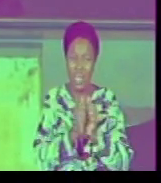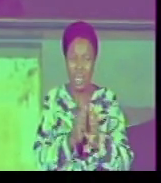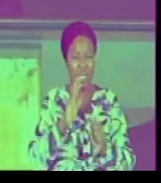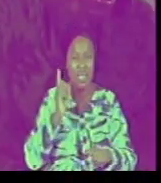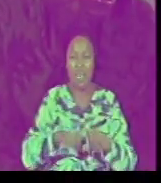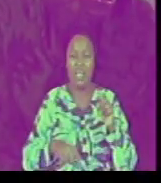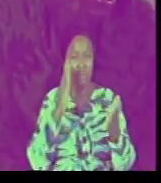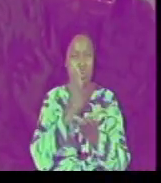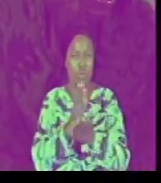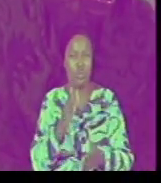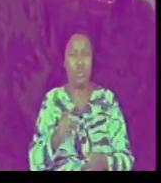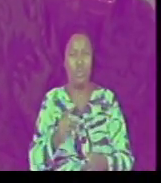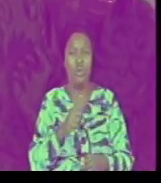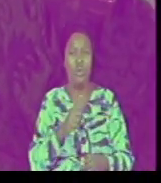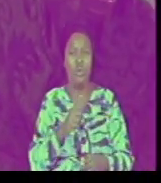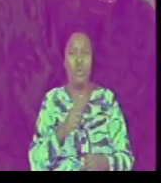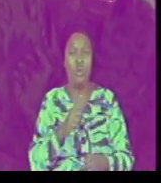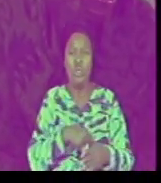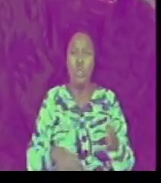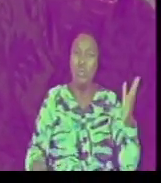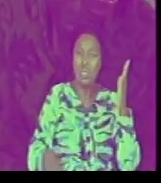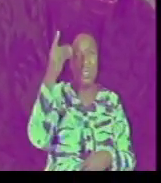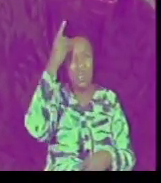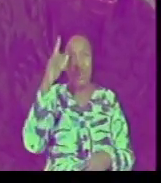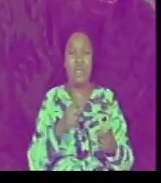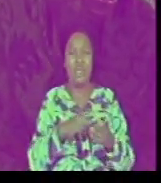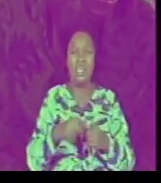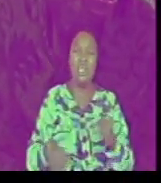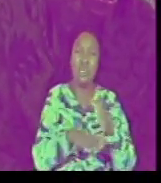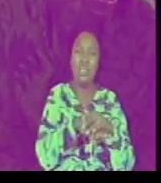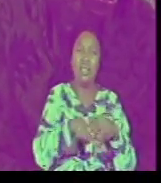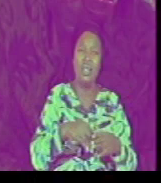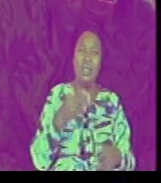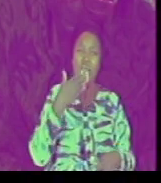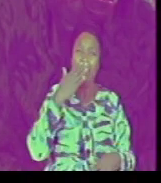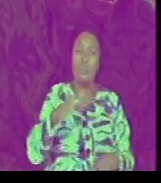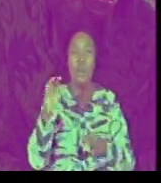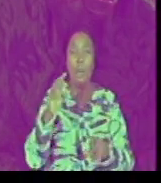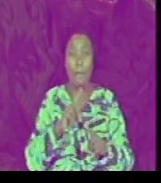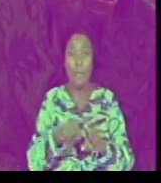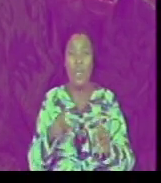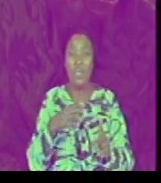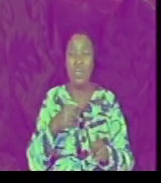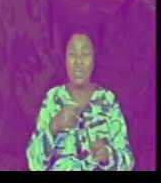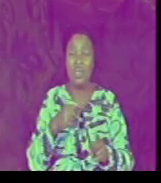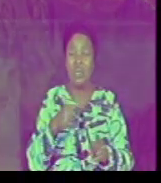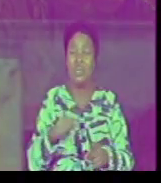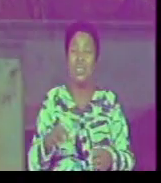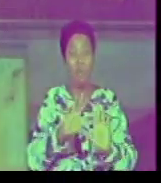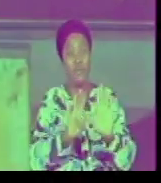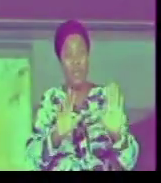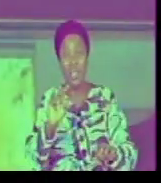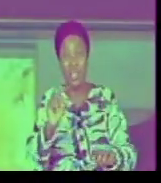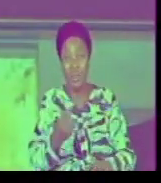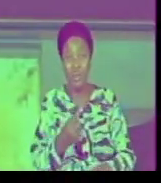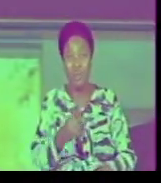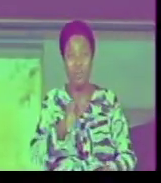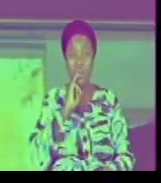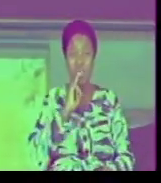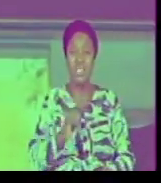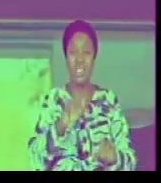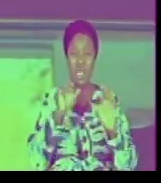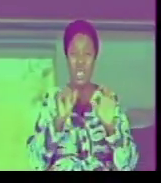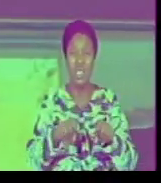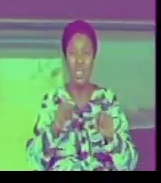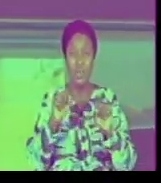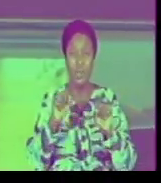cast out evil spirits. The spirit of fear alone is able to deal the